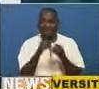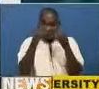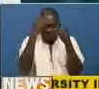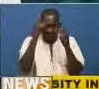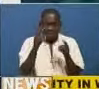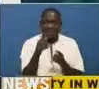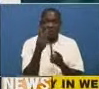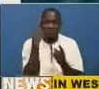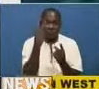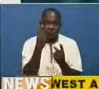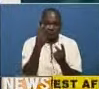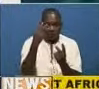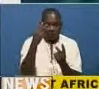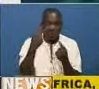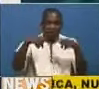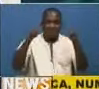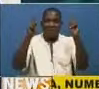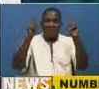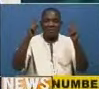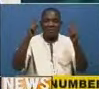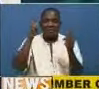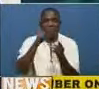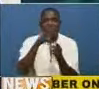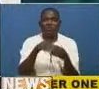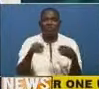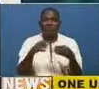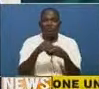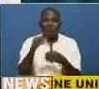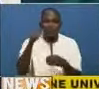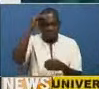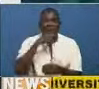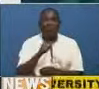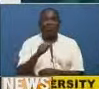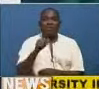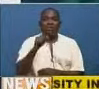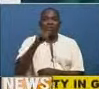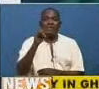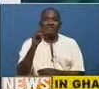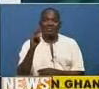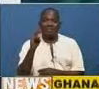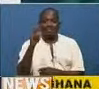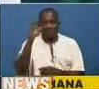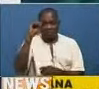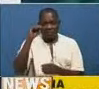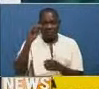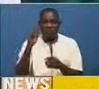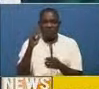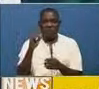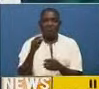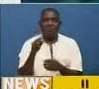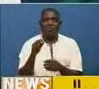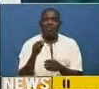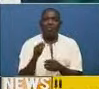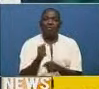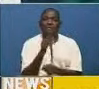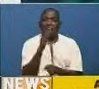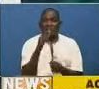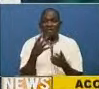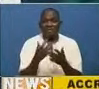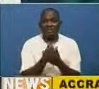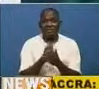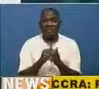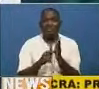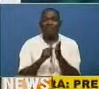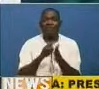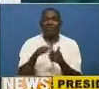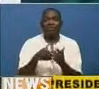to achieve higher goals, the story of a 17-year-old junior high school one mother. And in news coming from across